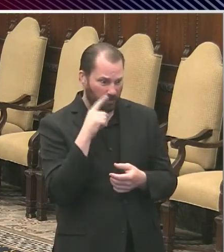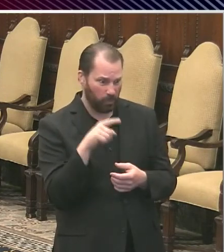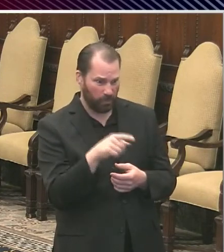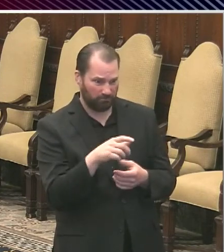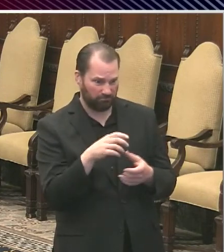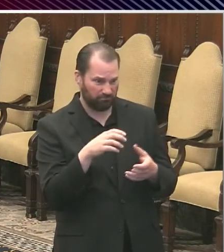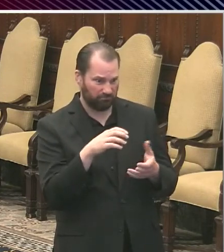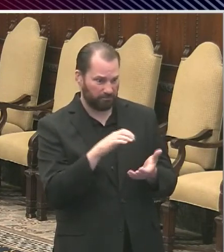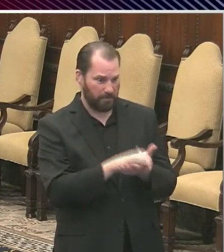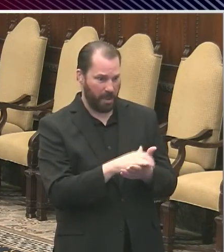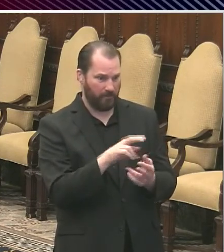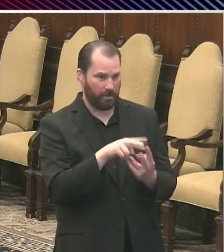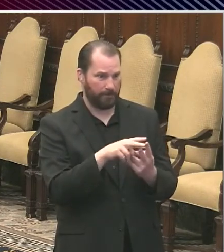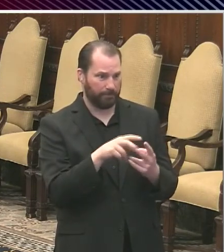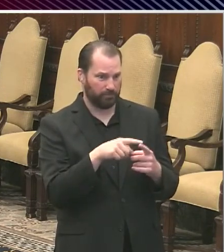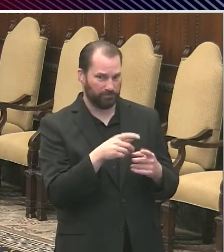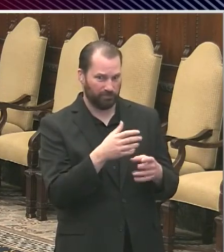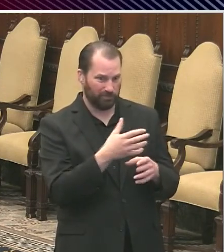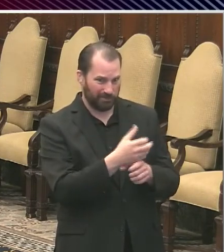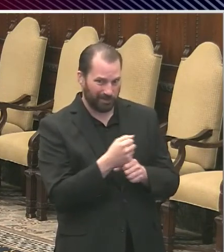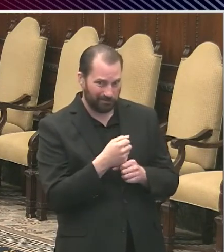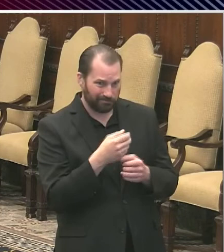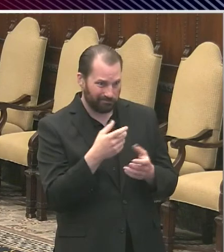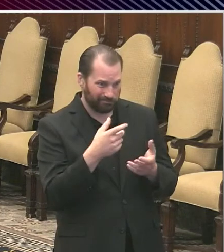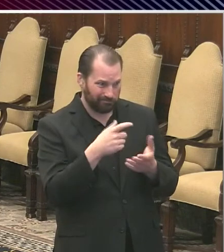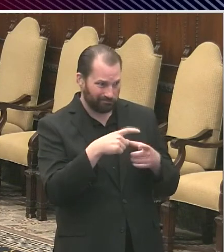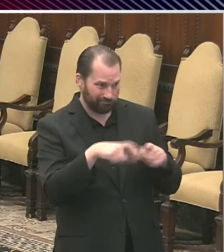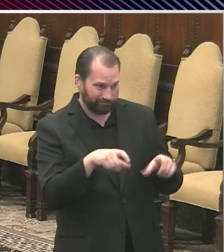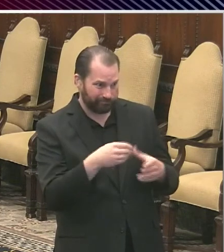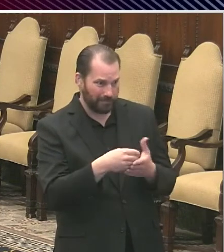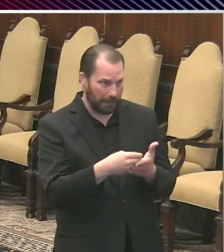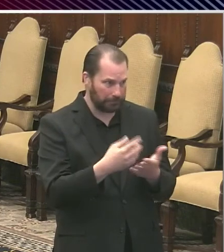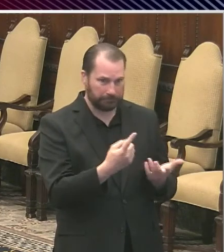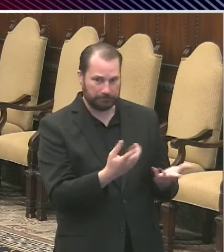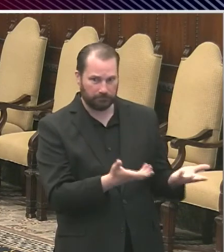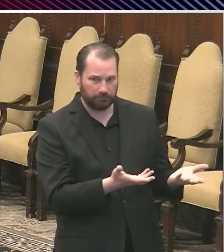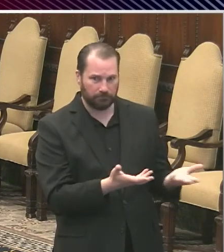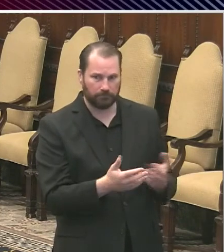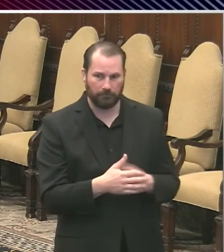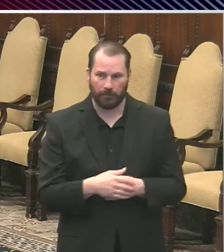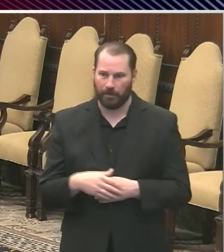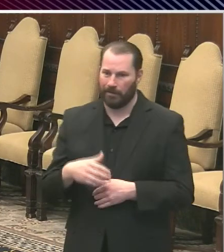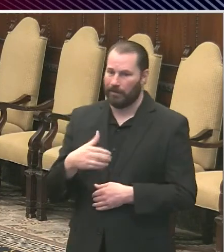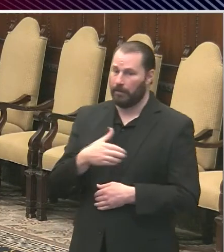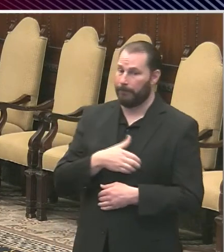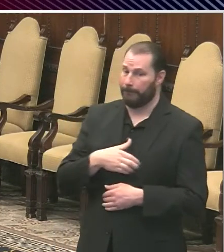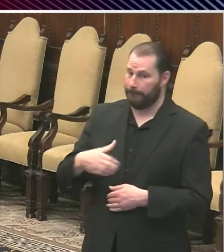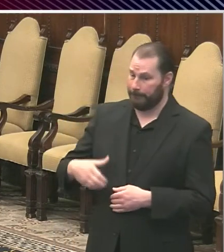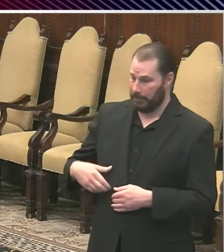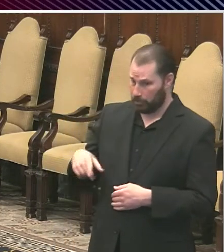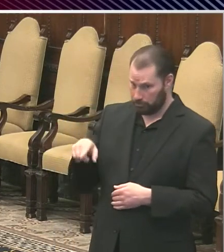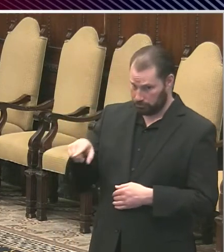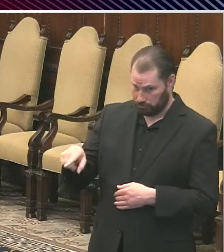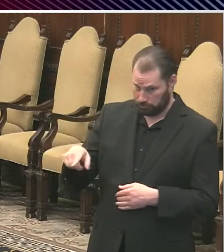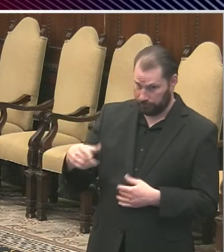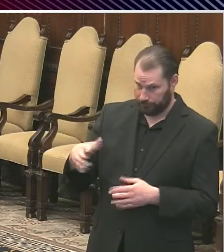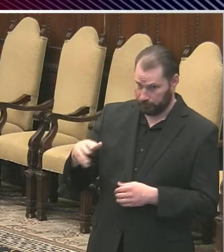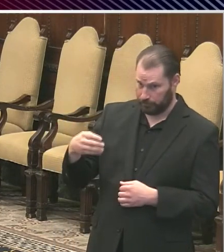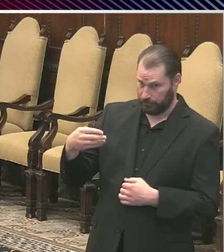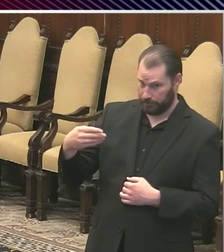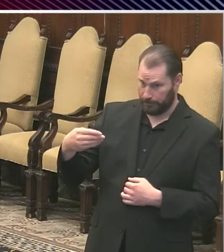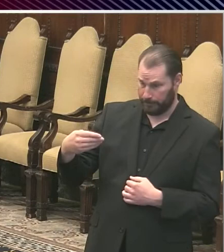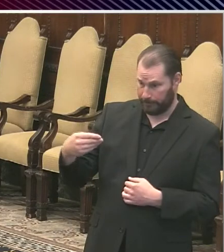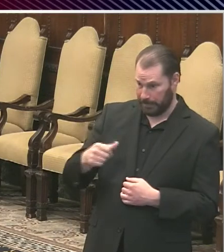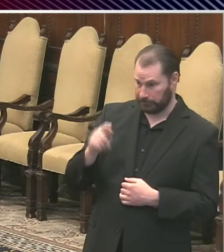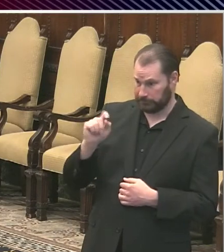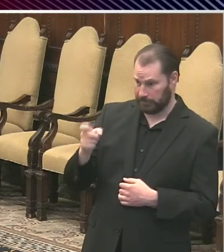Social Security number. My belief is if you're paying taxes, you should be eligible for the stipend. Obviously,